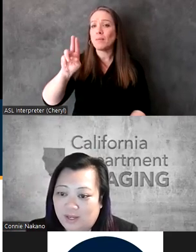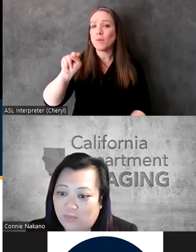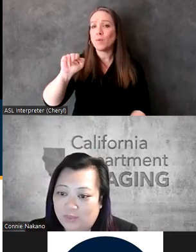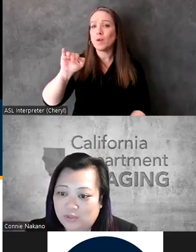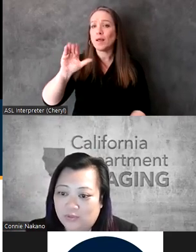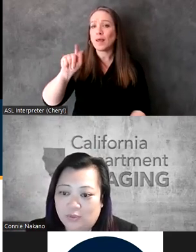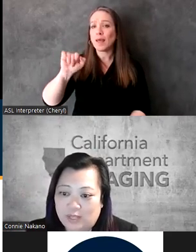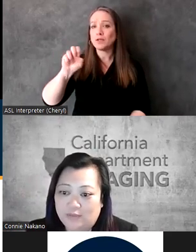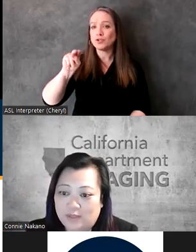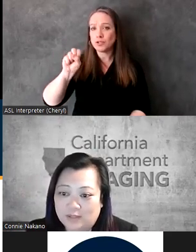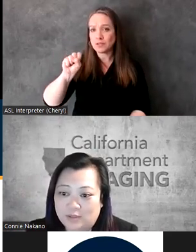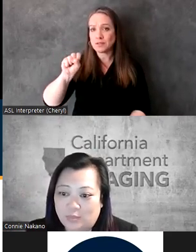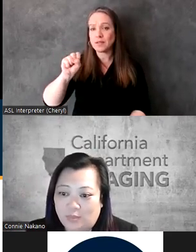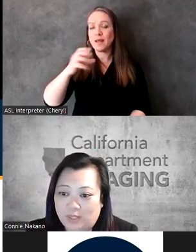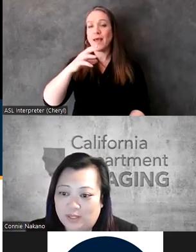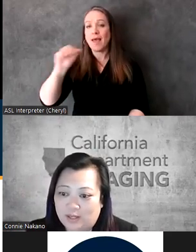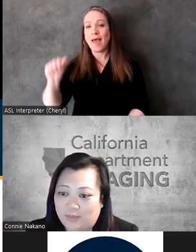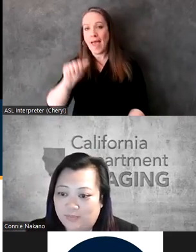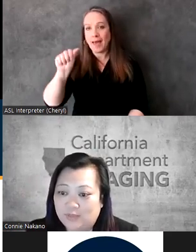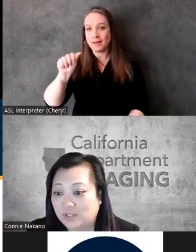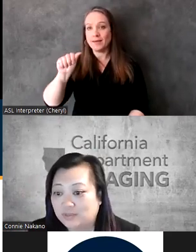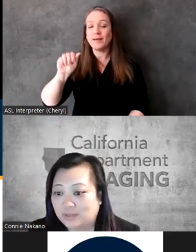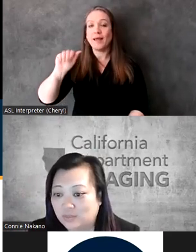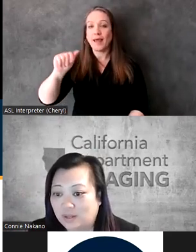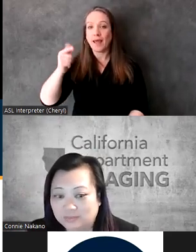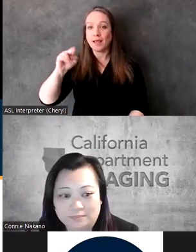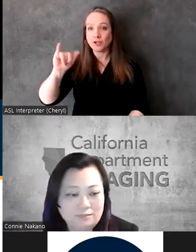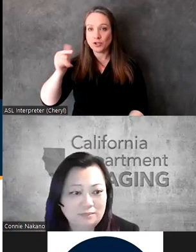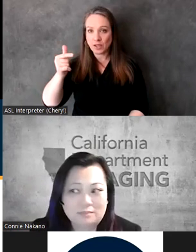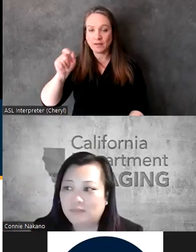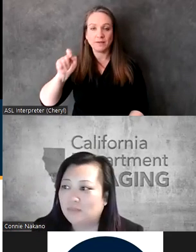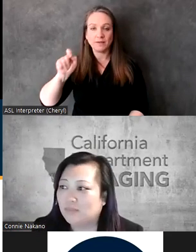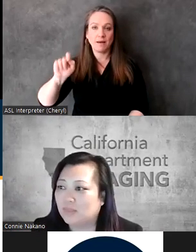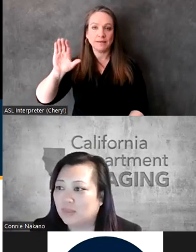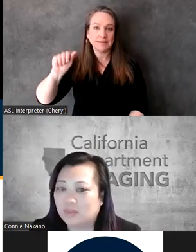communications@aging.ca.gov, and we'll be sure to forward that feedback to the appropriate division as well.